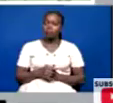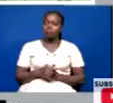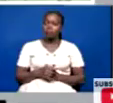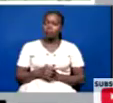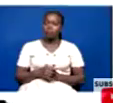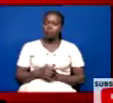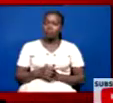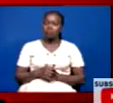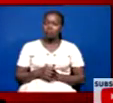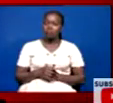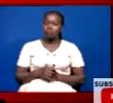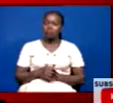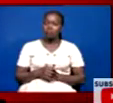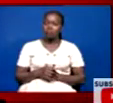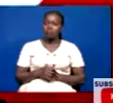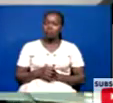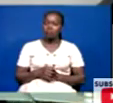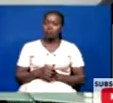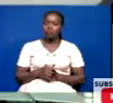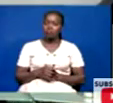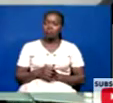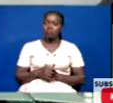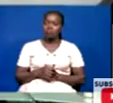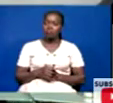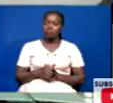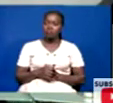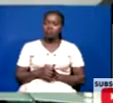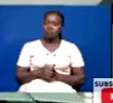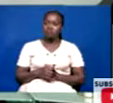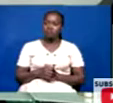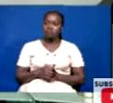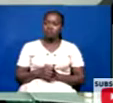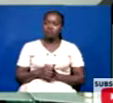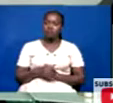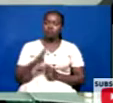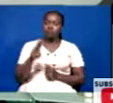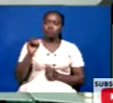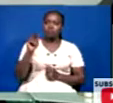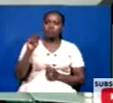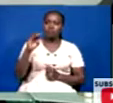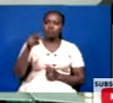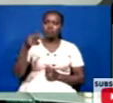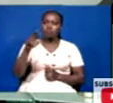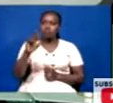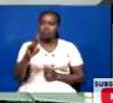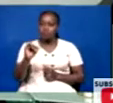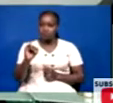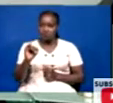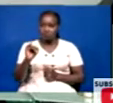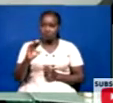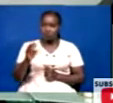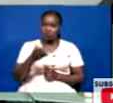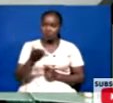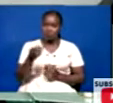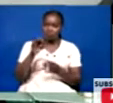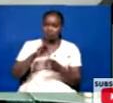now. But now let's take you across right to Bonchari, where vote counting in that constituency